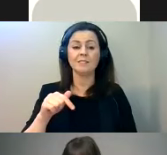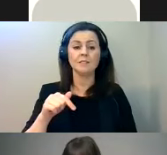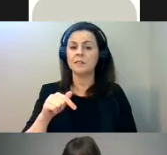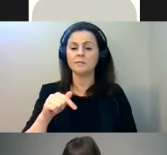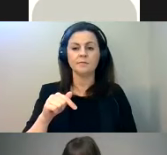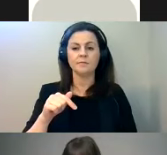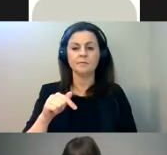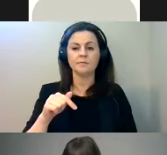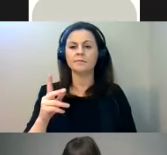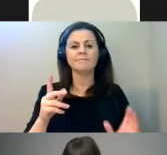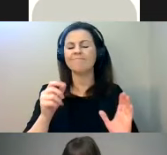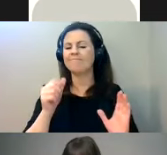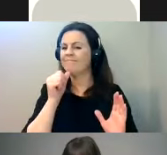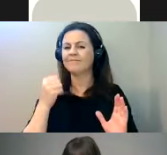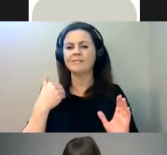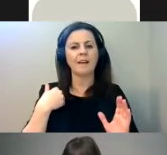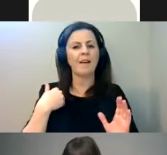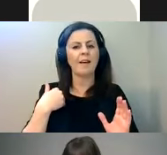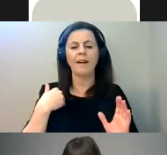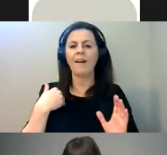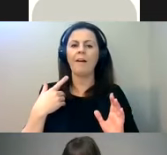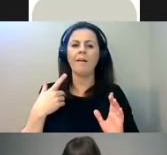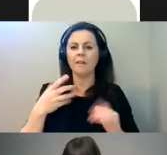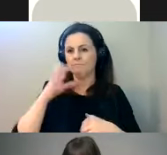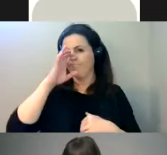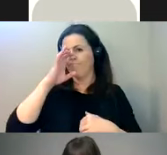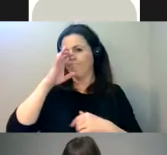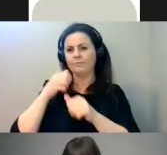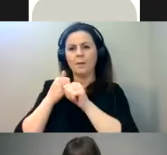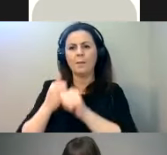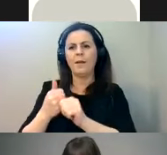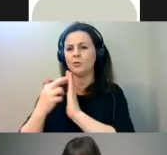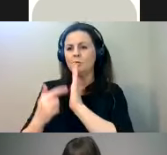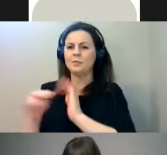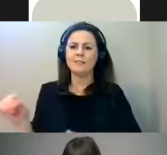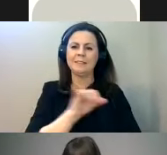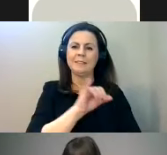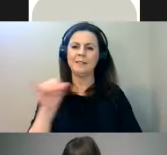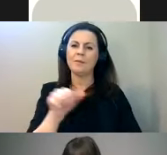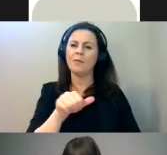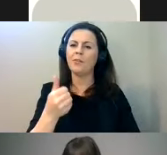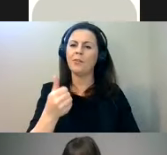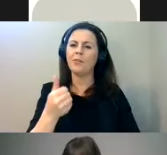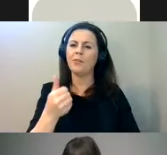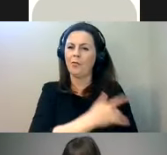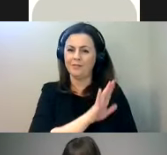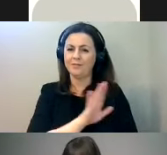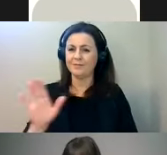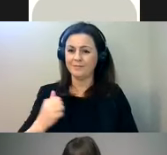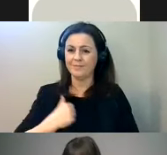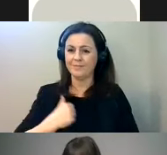have substantial compliance like other provinces. And so unless a document